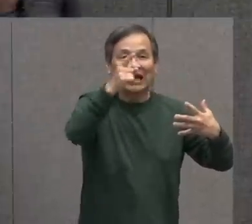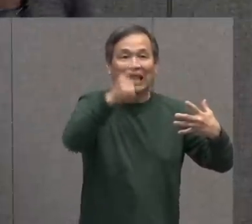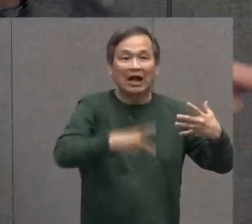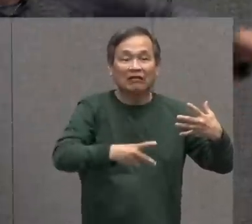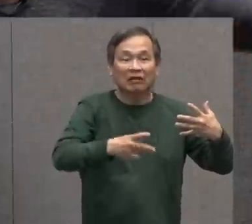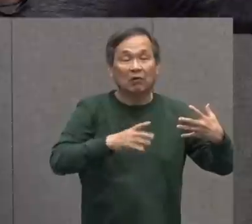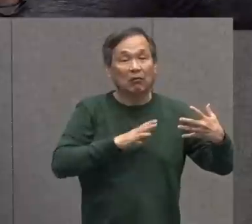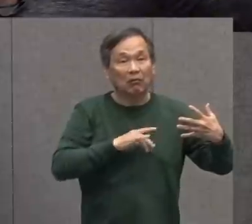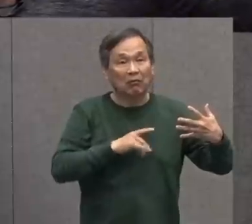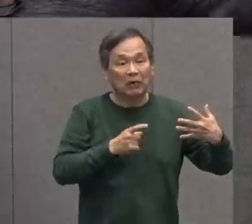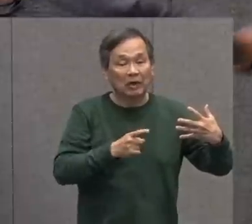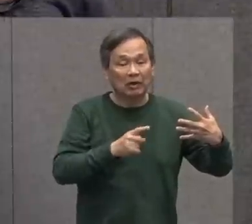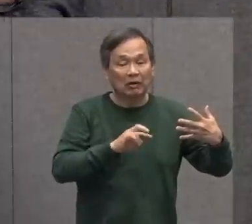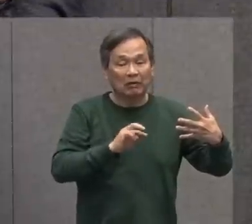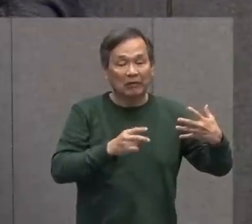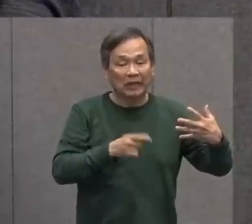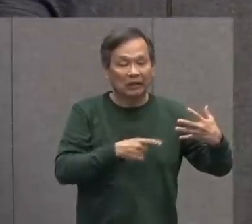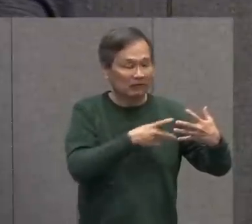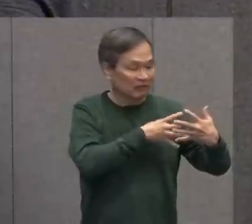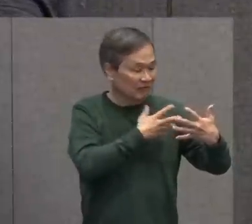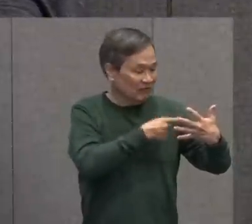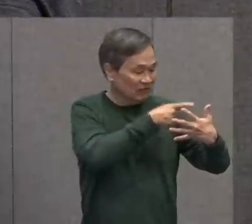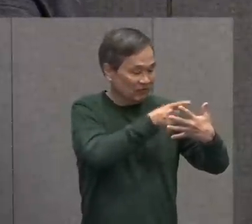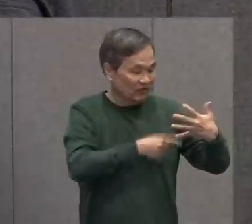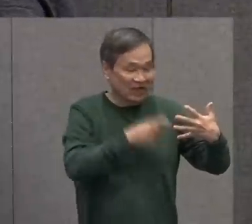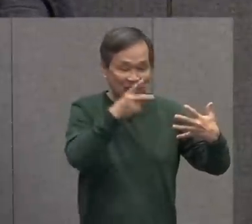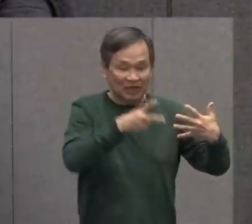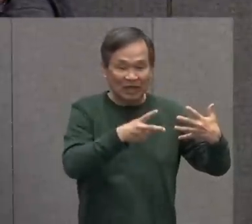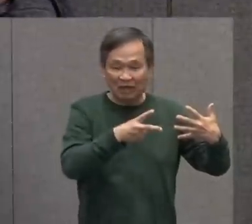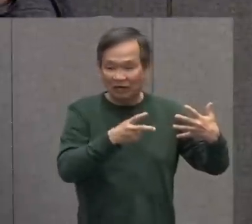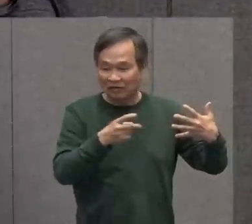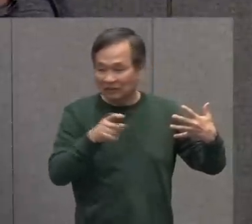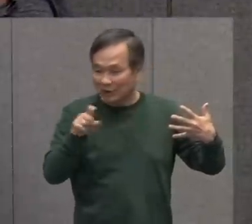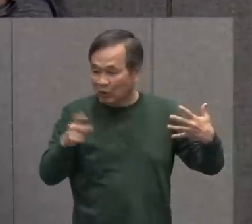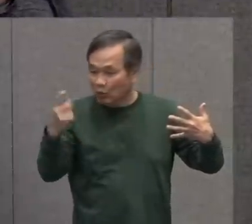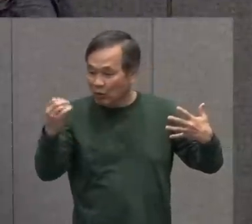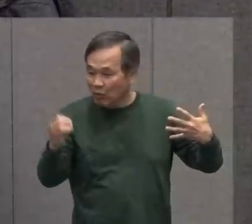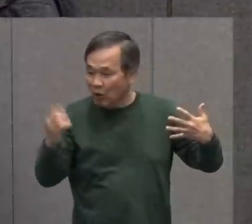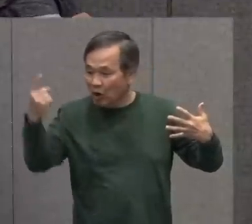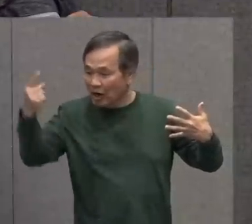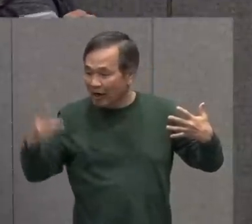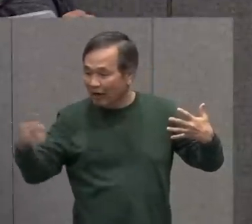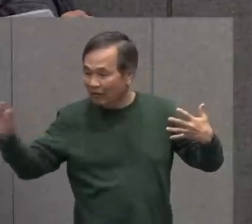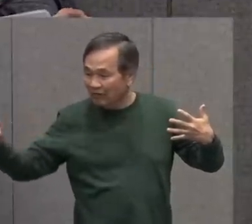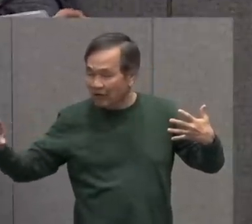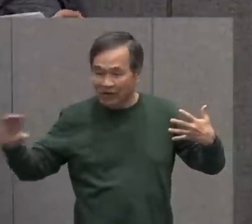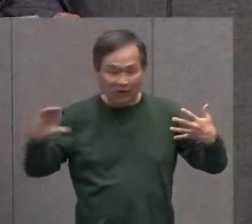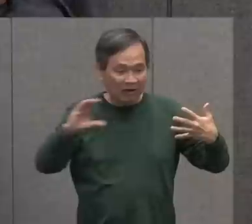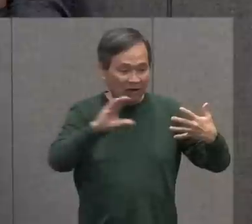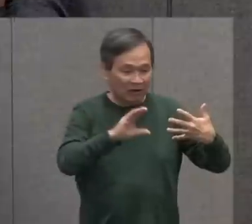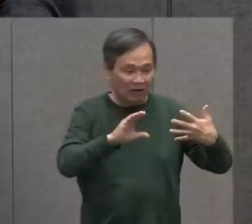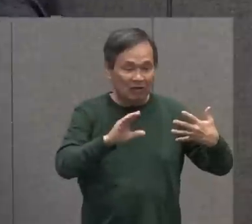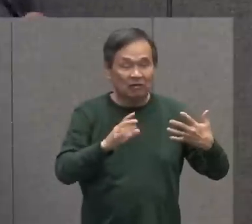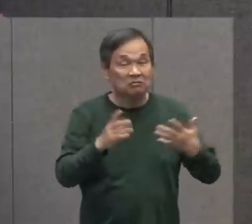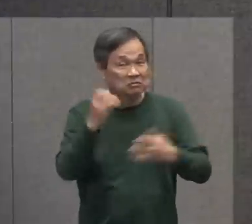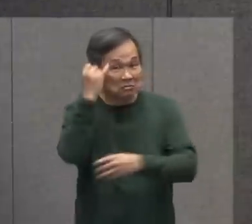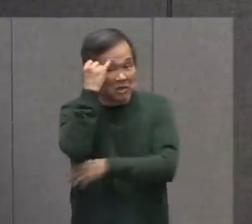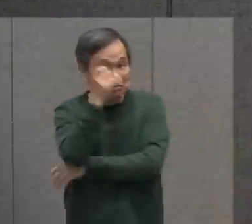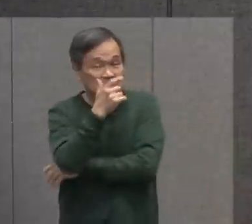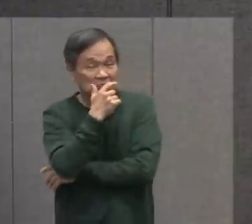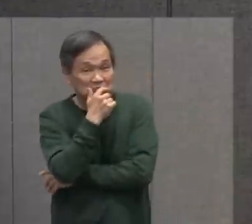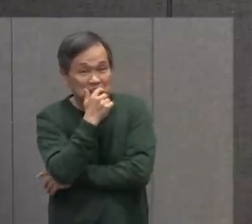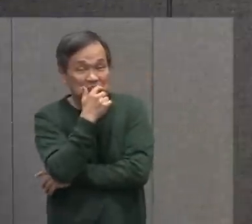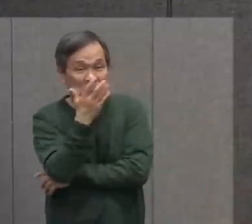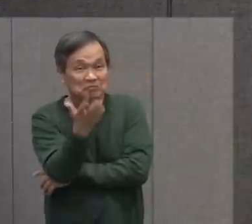then I only need one more half. So I think we settled on the